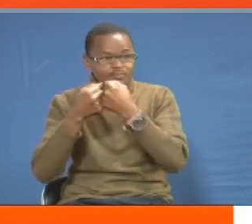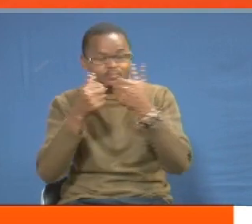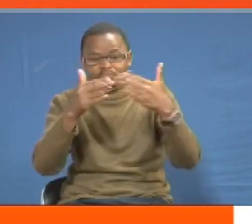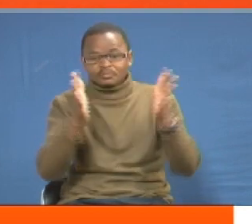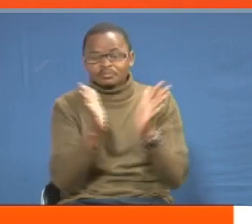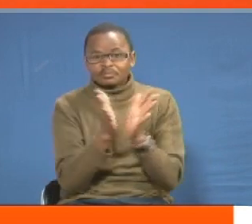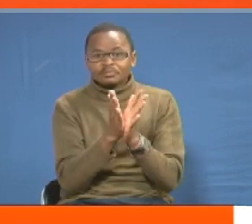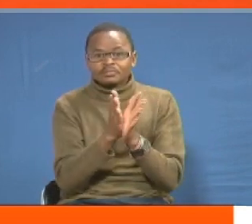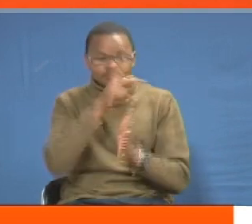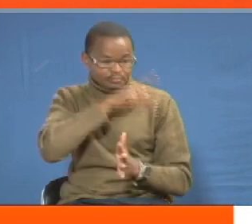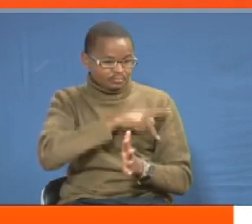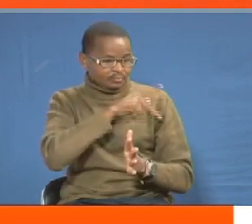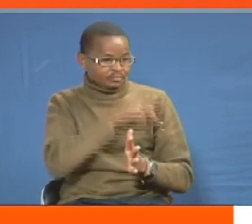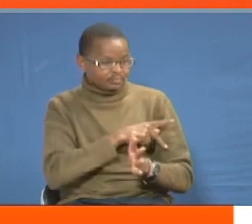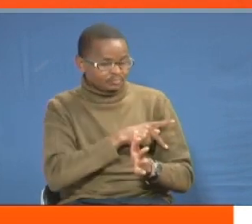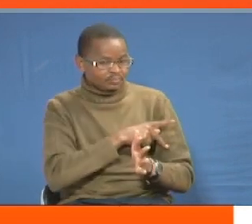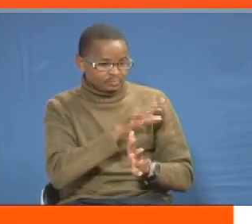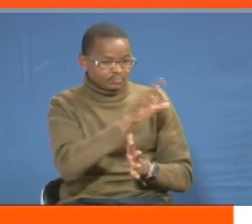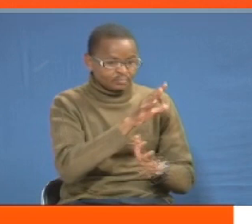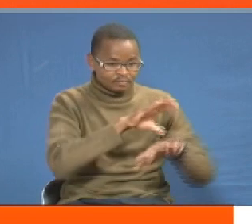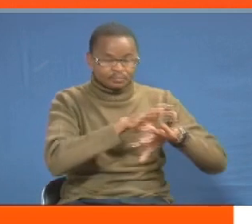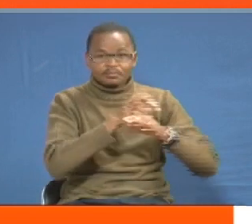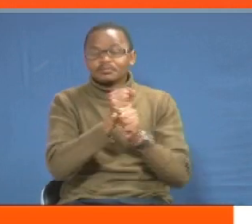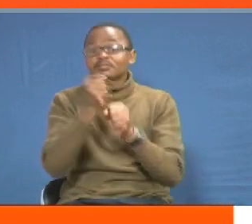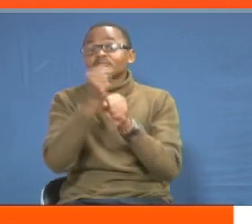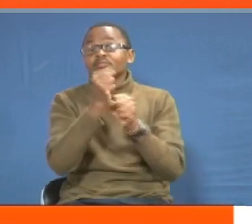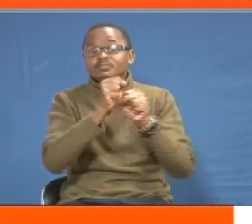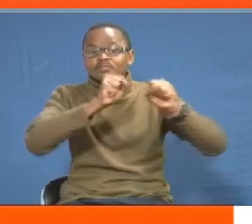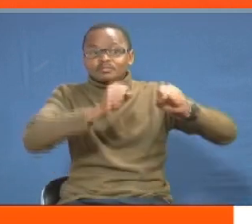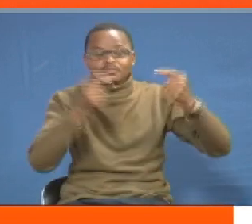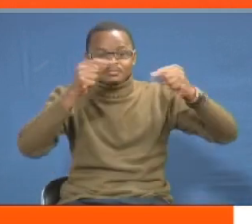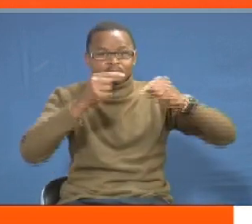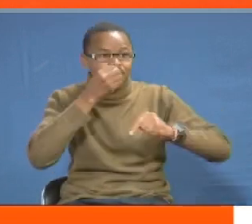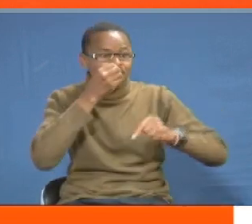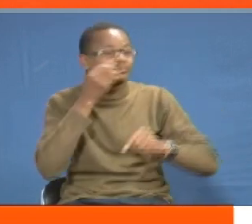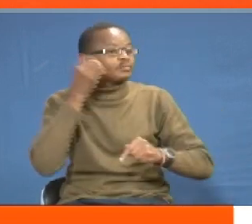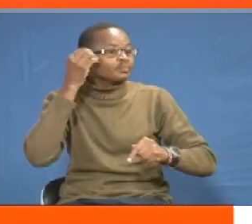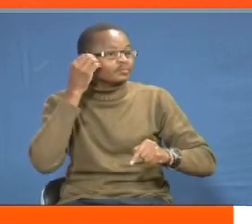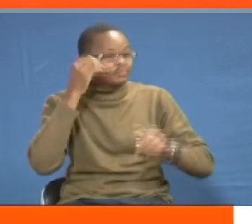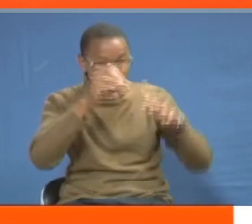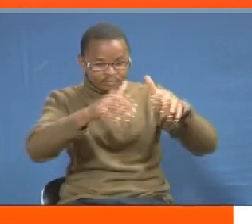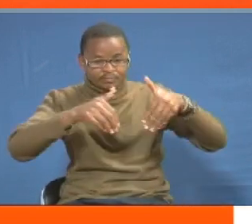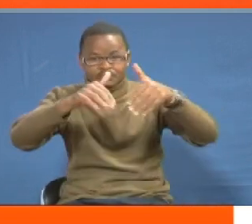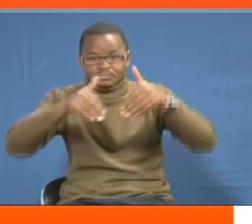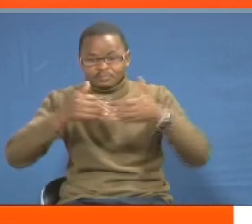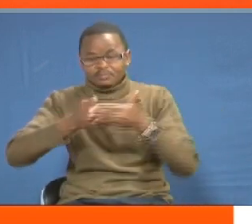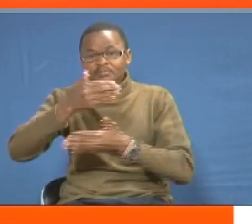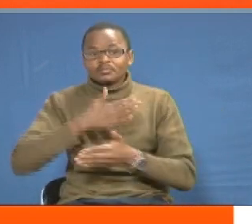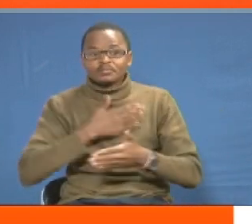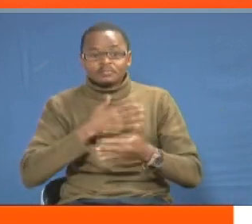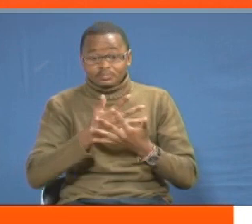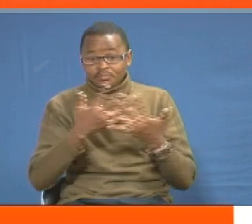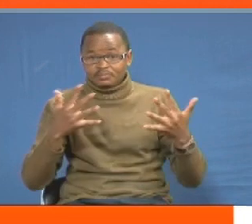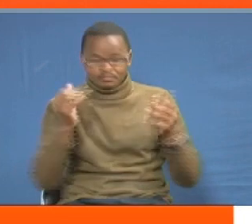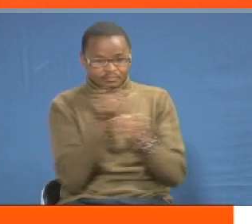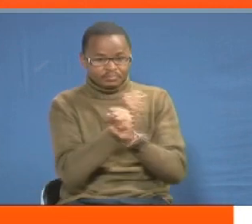that the community was now prioritizing. If I was working and I was able to bring food home, or I'm a farmer and I was able to sell my